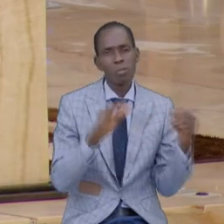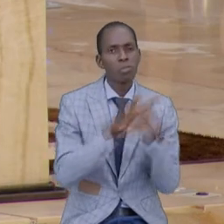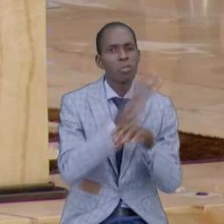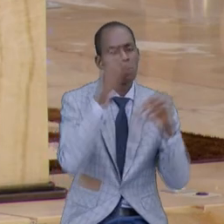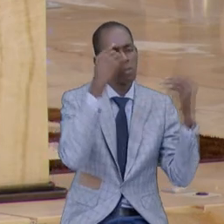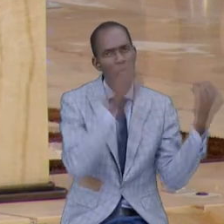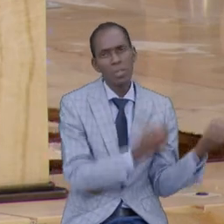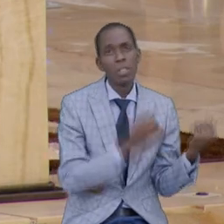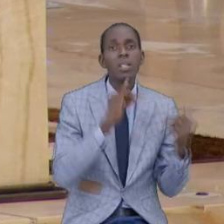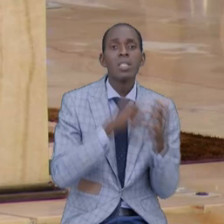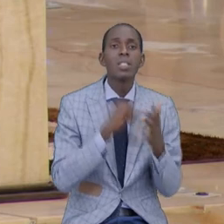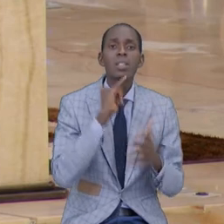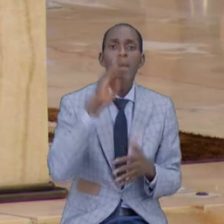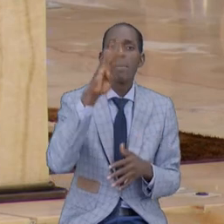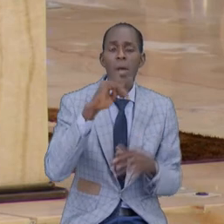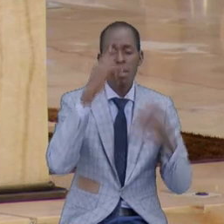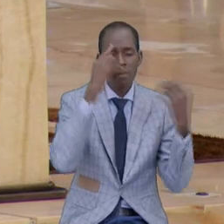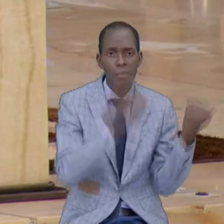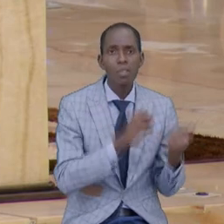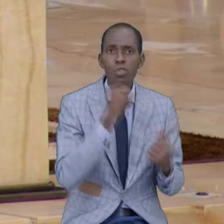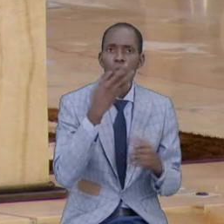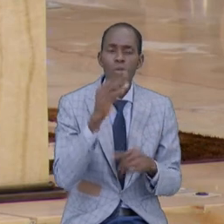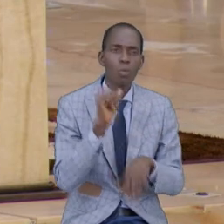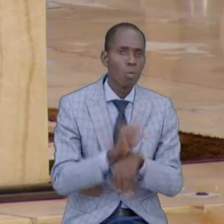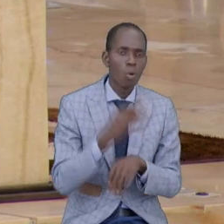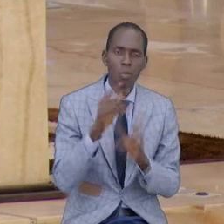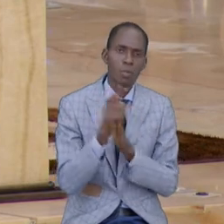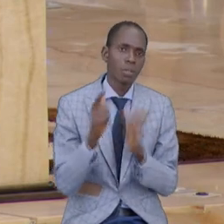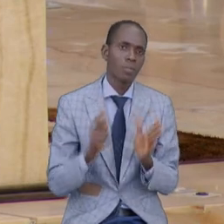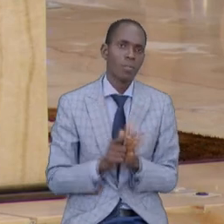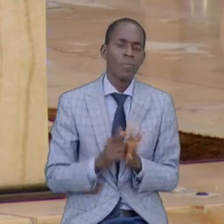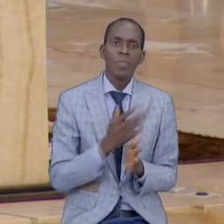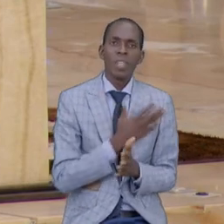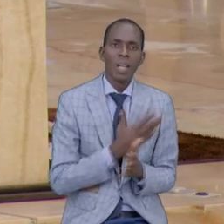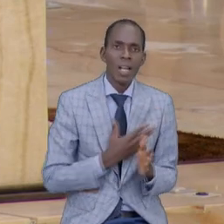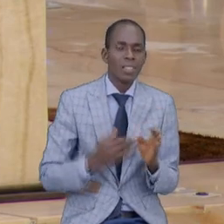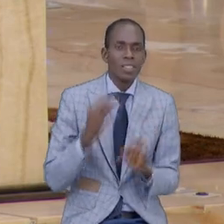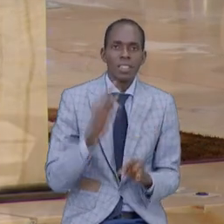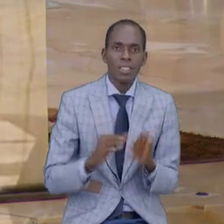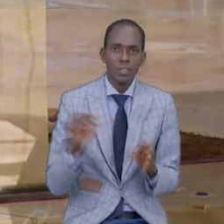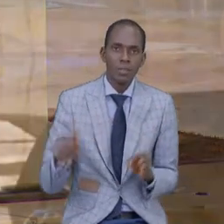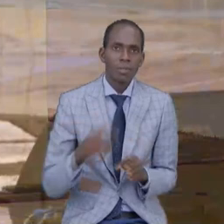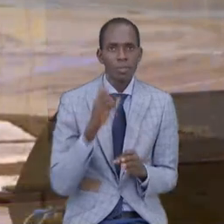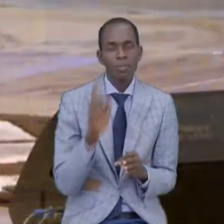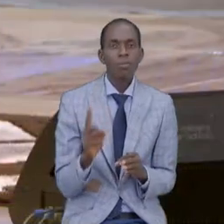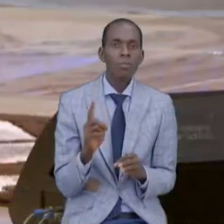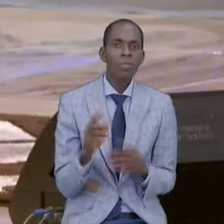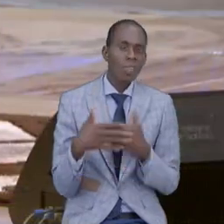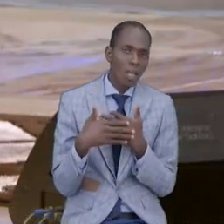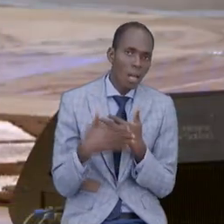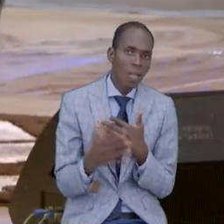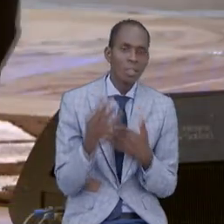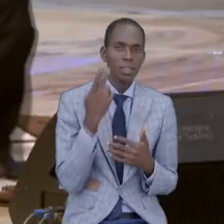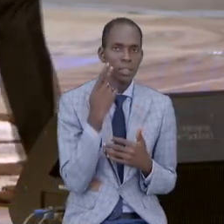is by faith, not by the works of the law. And if anyone, after seeing